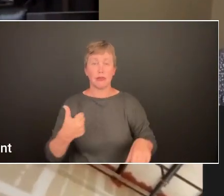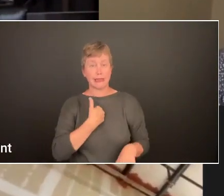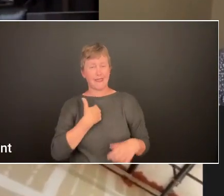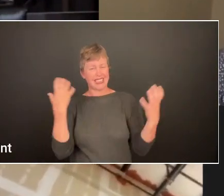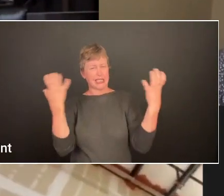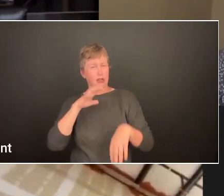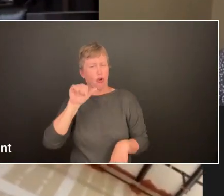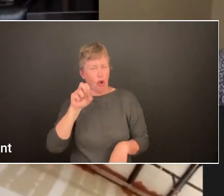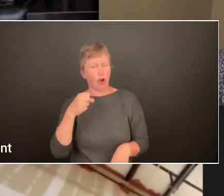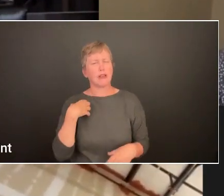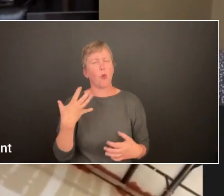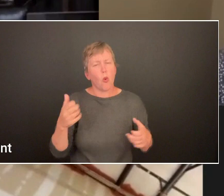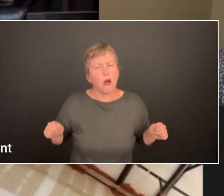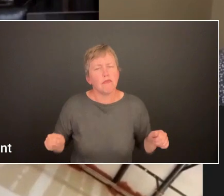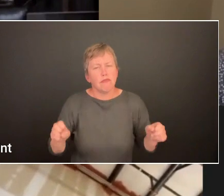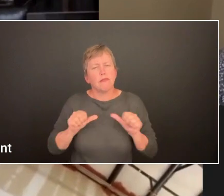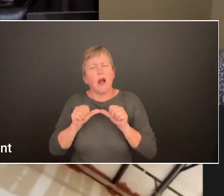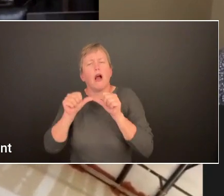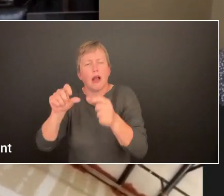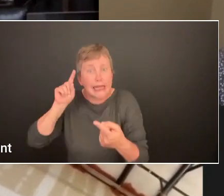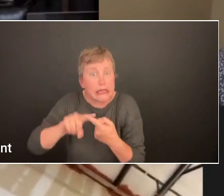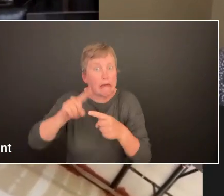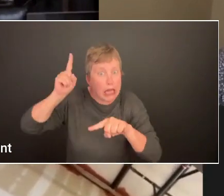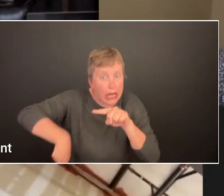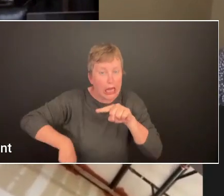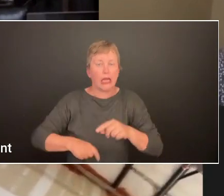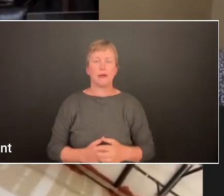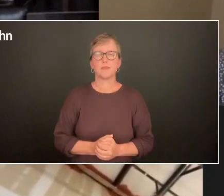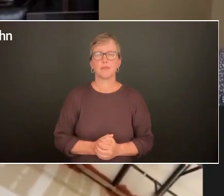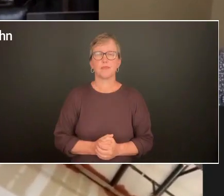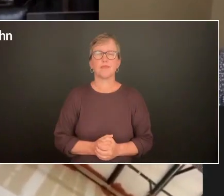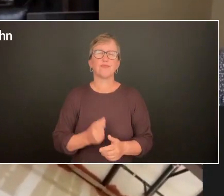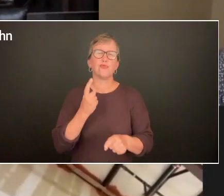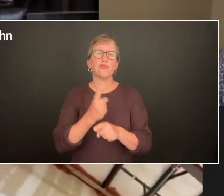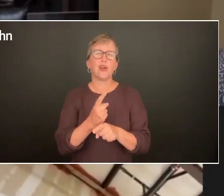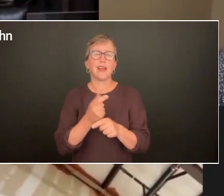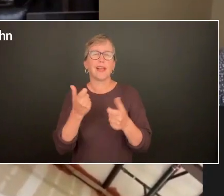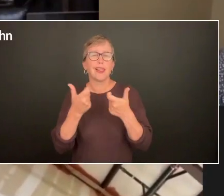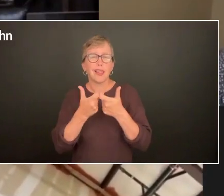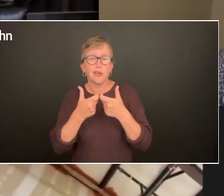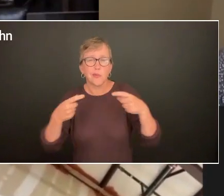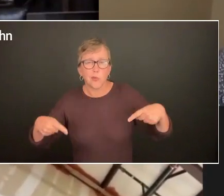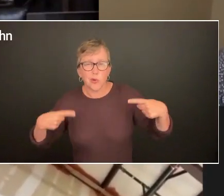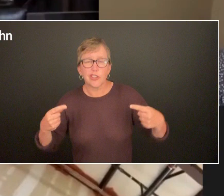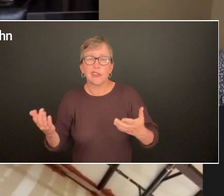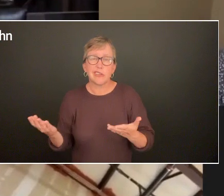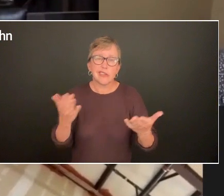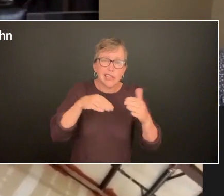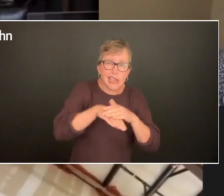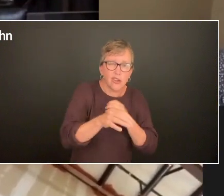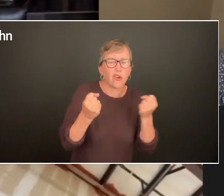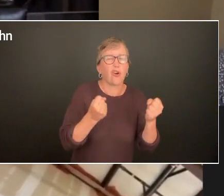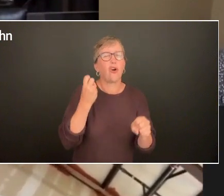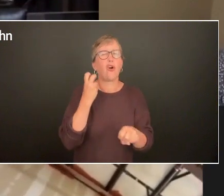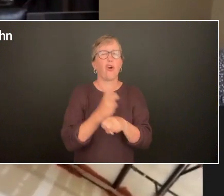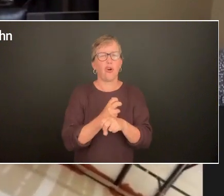guy, so I want to stay in the manual chair as long as I can. Yeah, it would be hard to drag an electric chair into the car, isn't it?